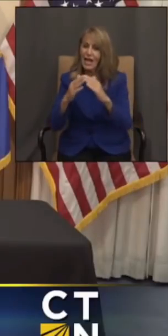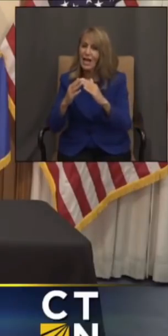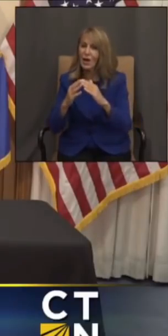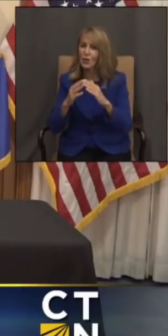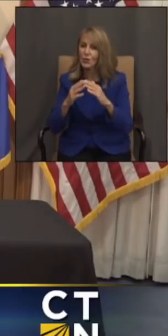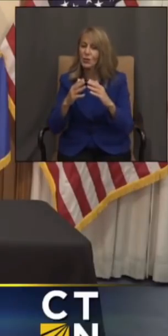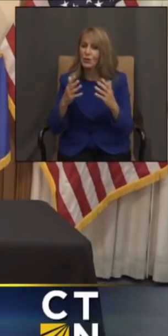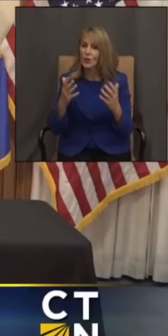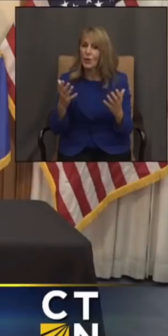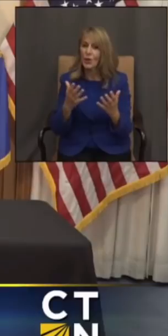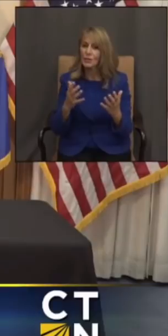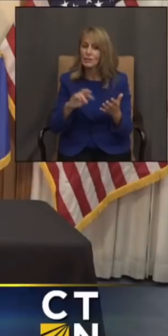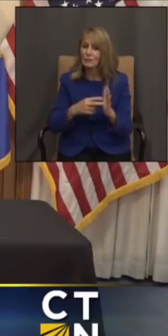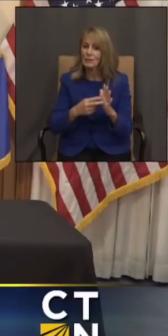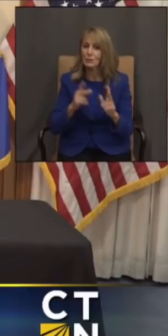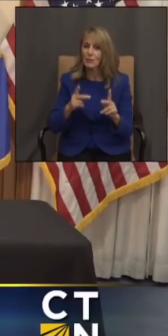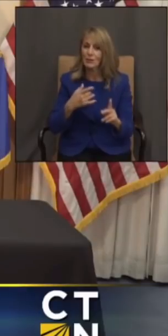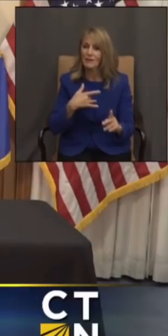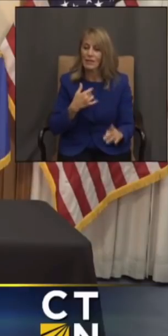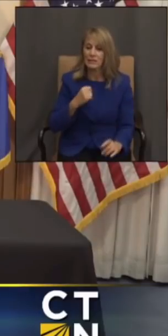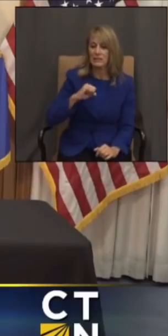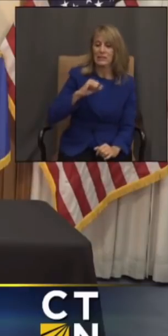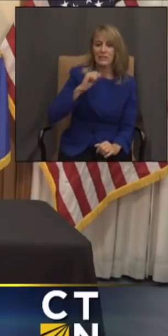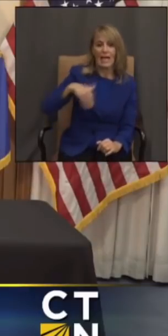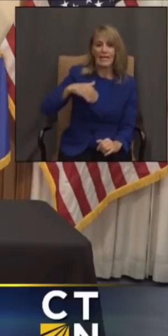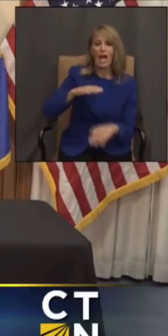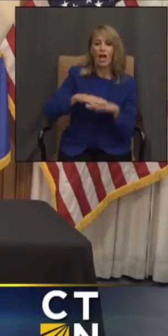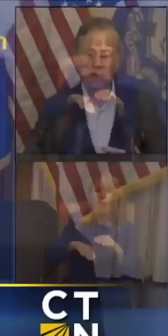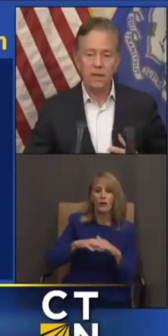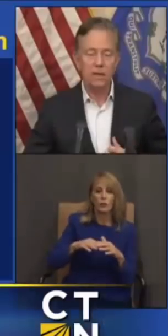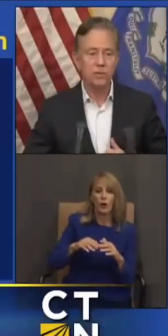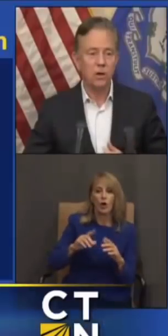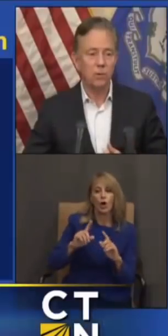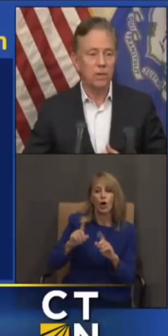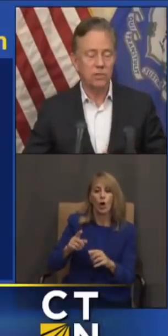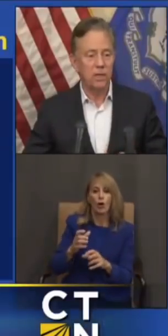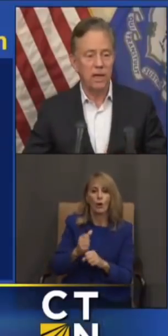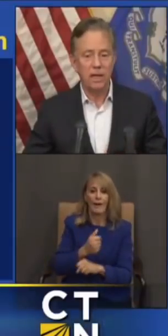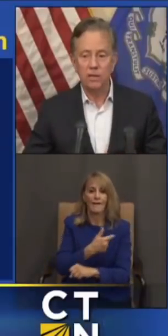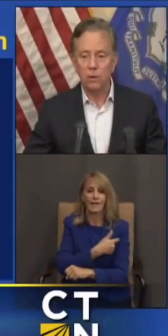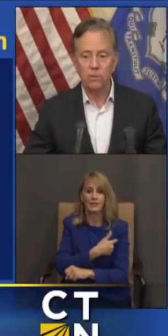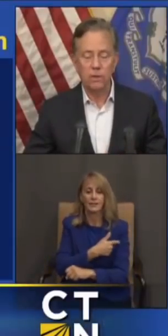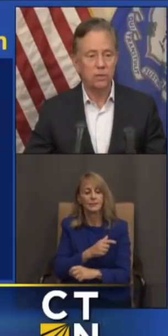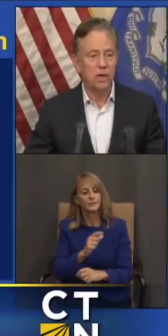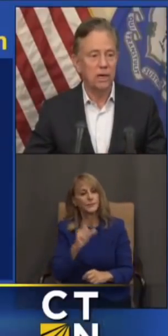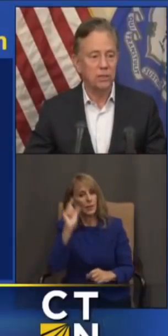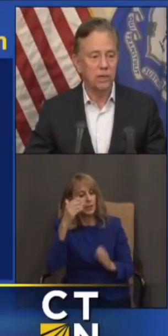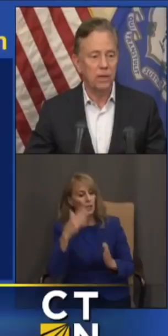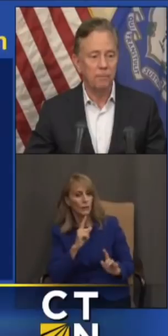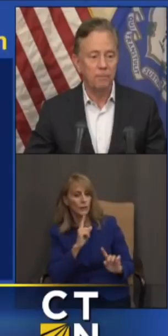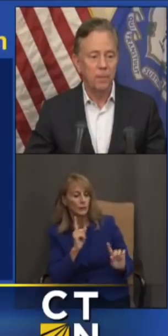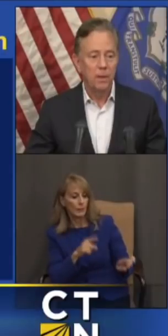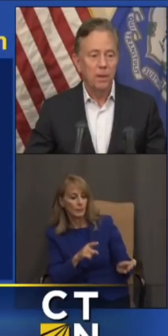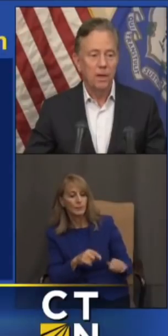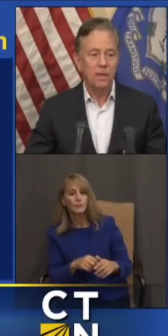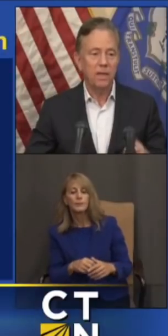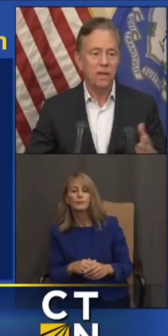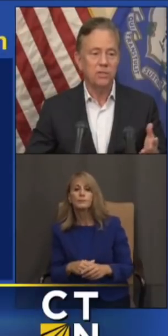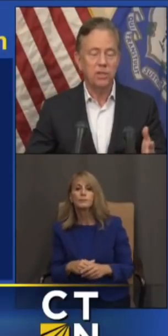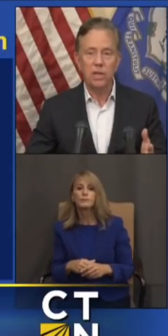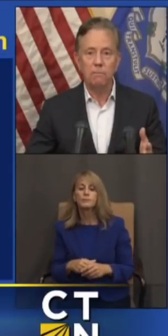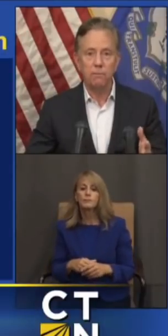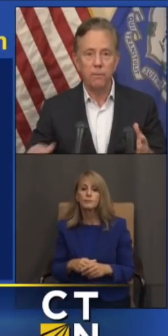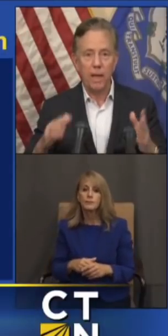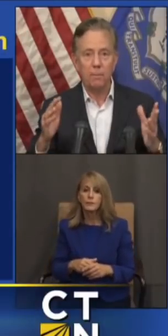of vaccine hesitancy at this point? Well, I think I'll start with this and then hand it over to Josh. I think you